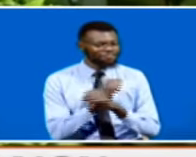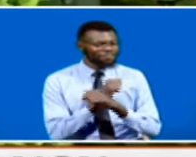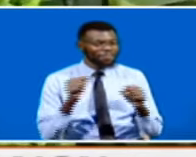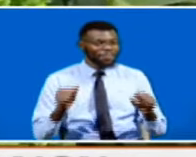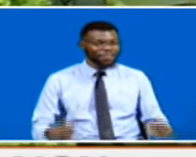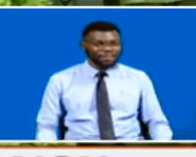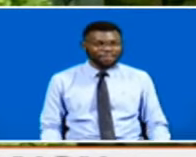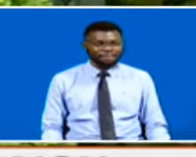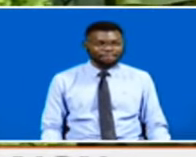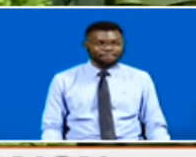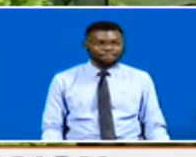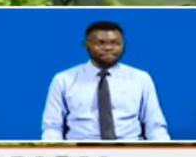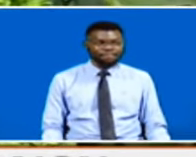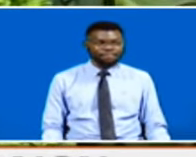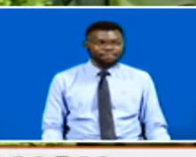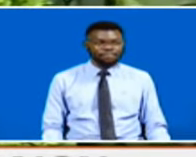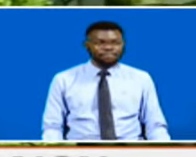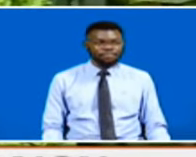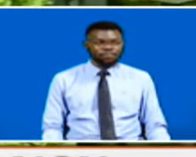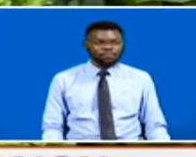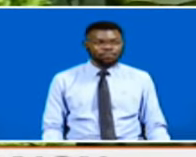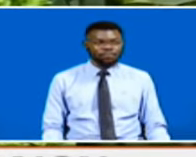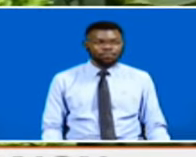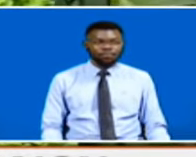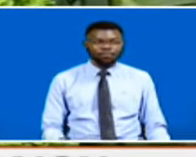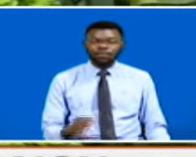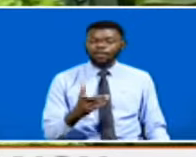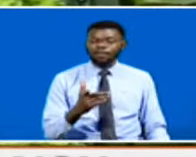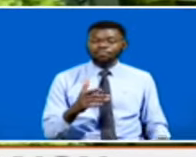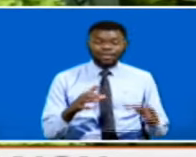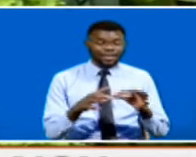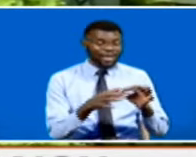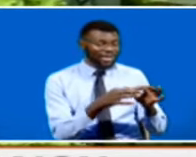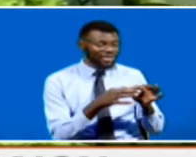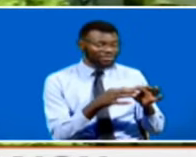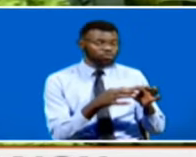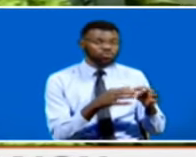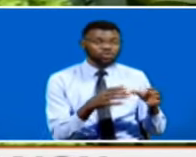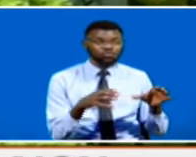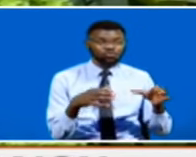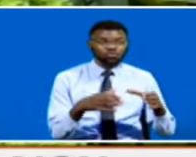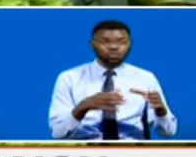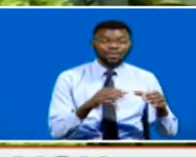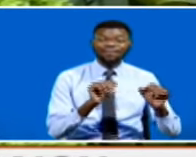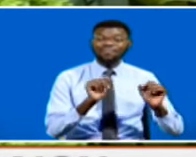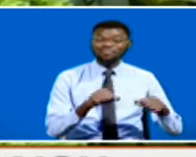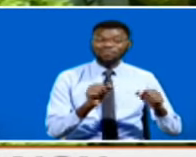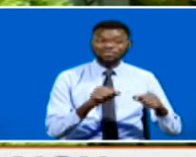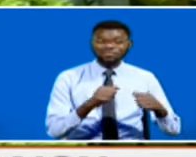that ODM, or rather Kenya Kwanza, rather Azimio, might support